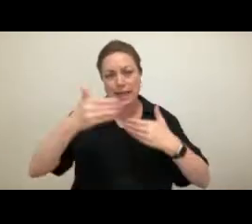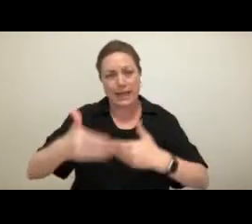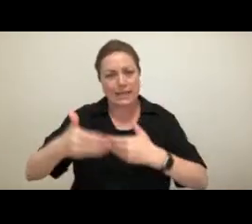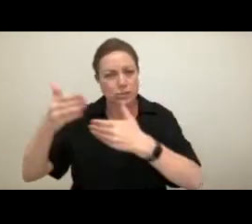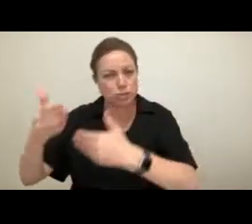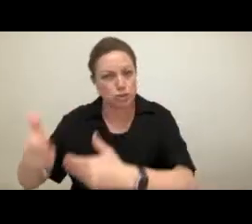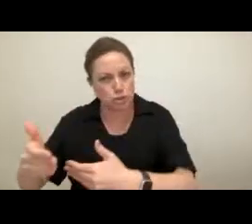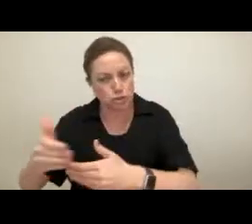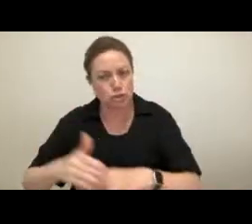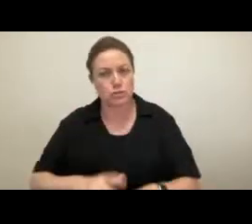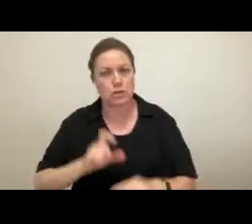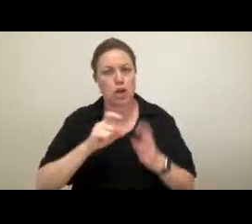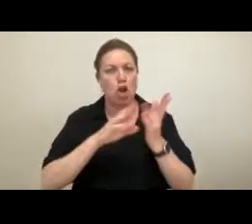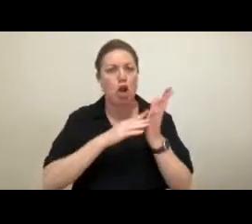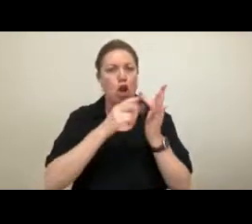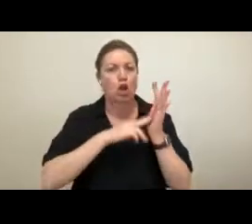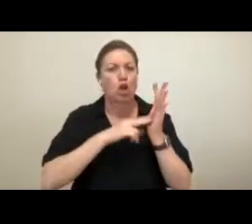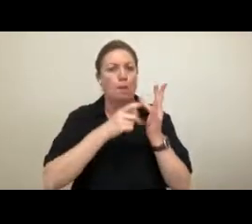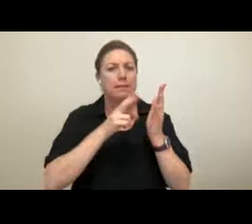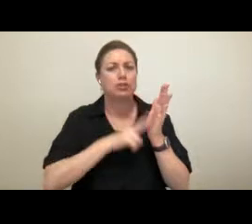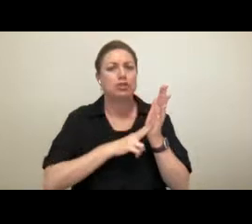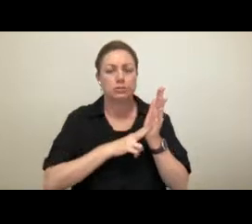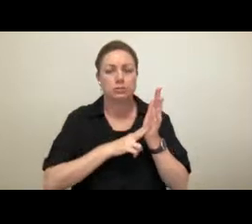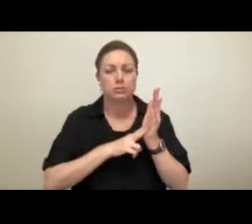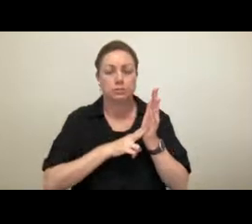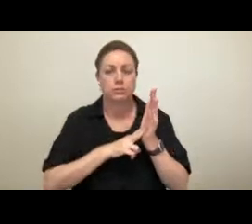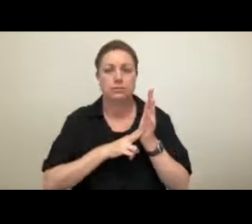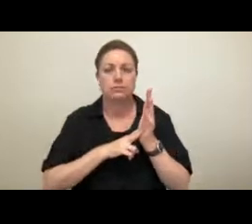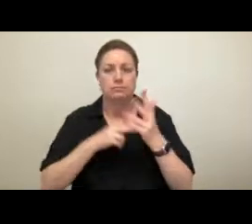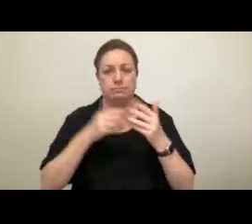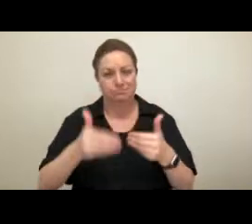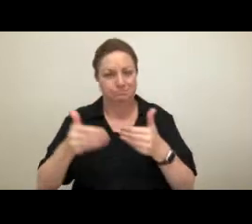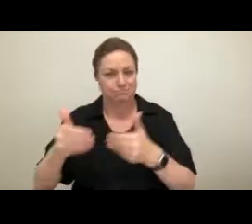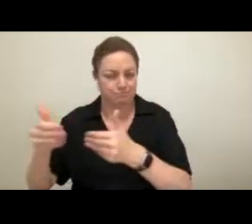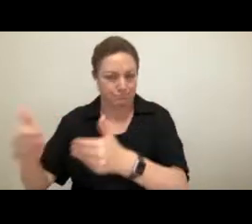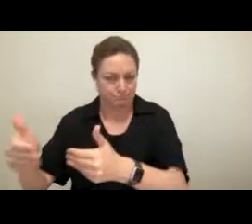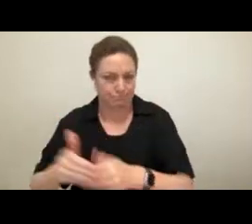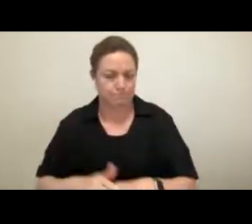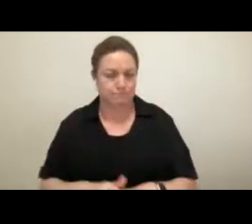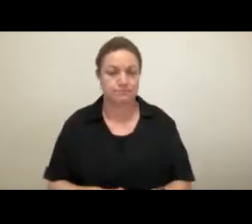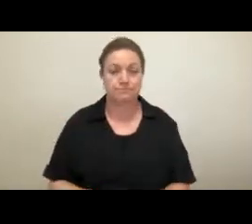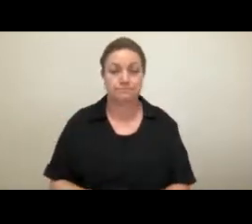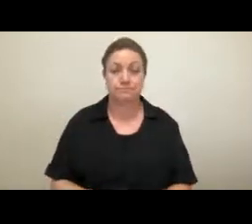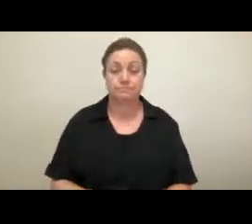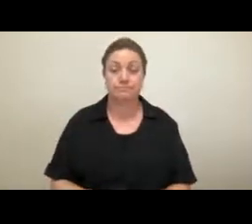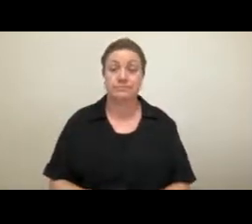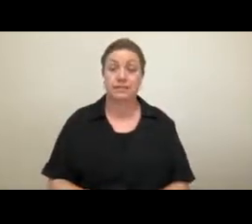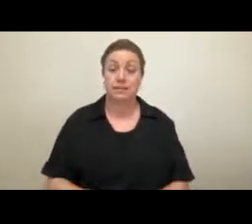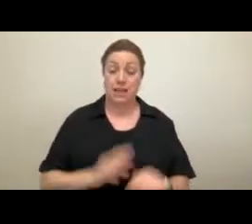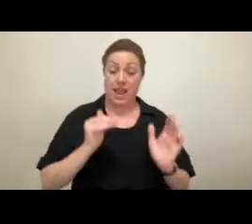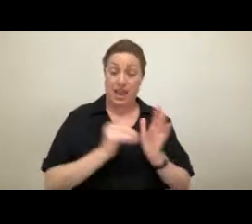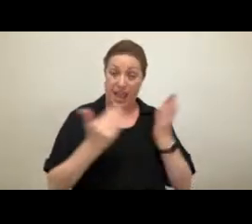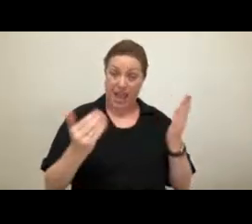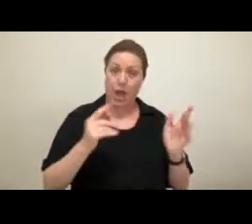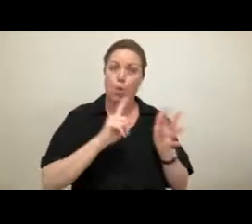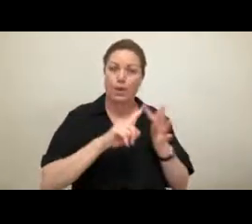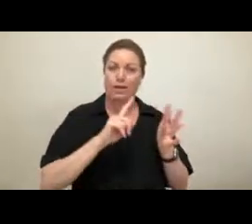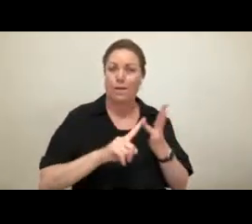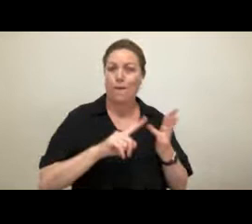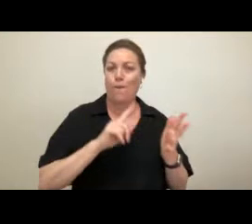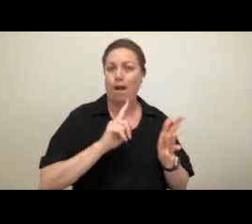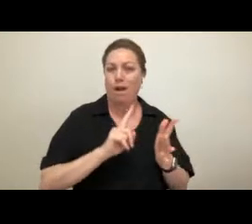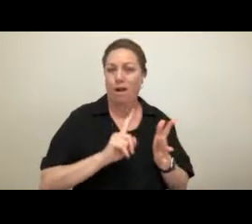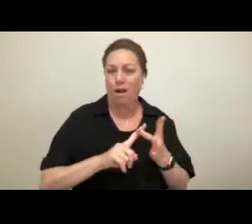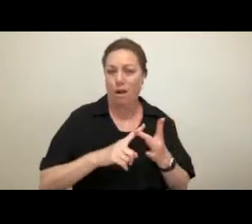first step, stage one, this is where we're at now, the expression of interest. It's a call to artists, both as individuals